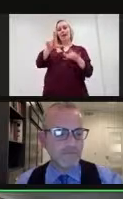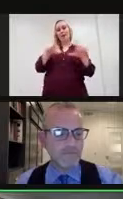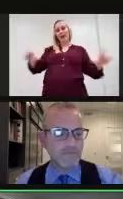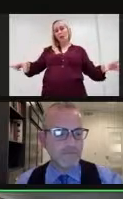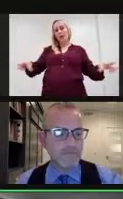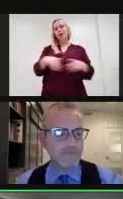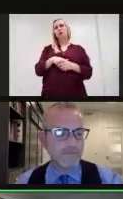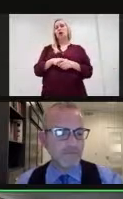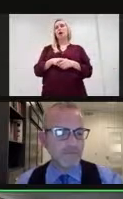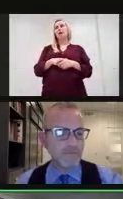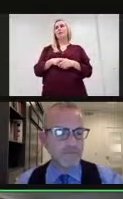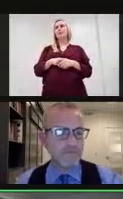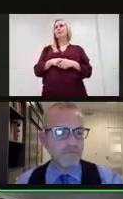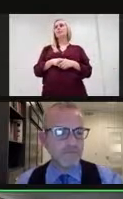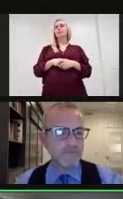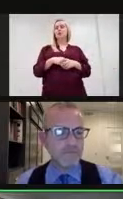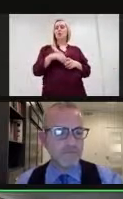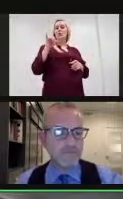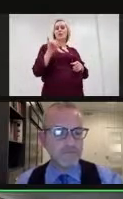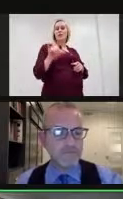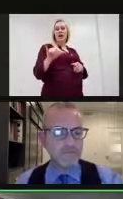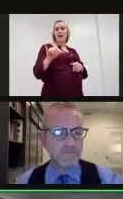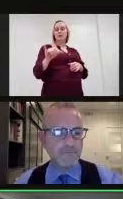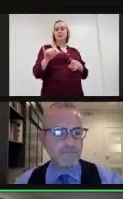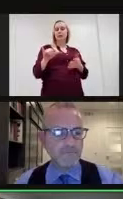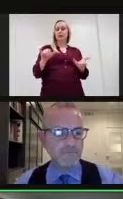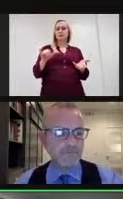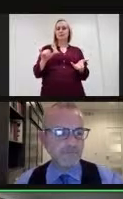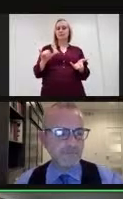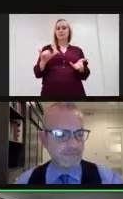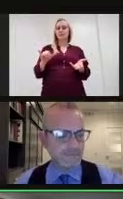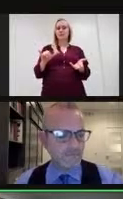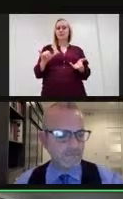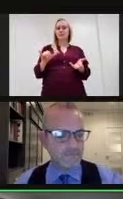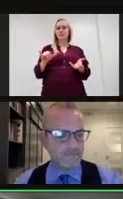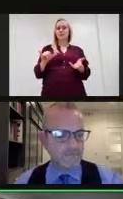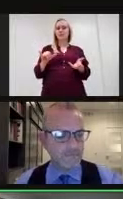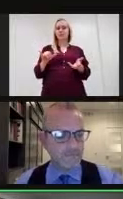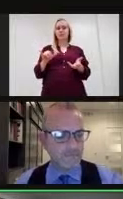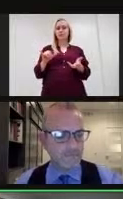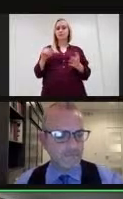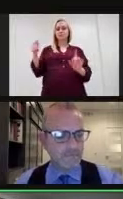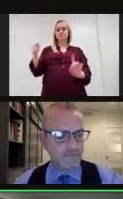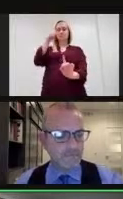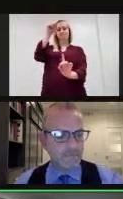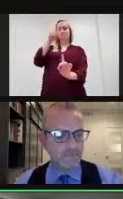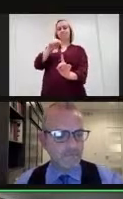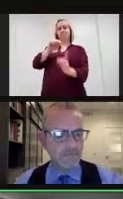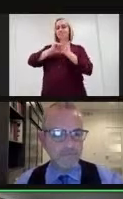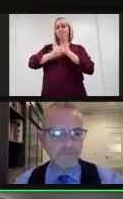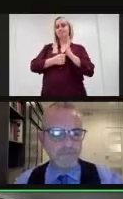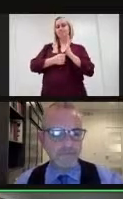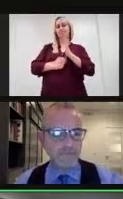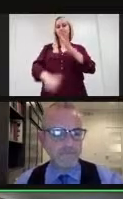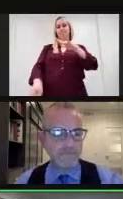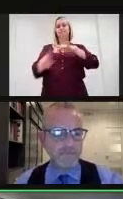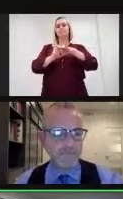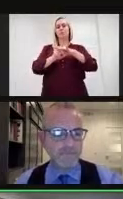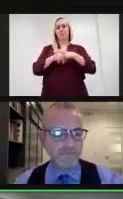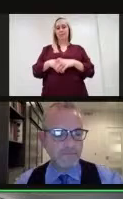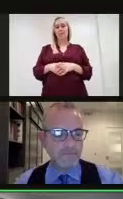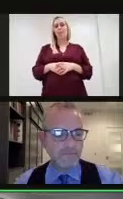so that is where much of that point of emphasis emerged from.